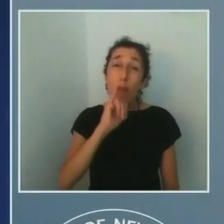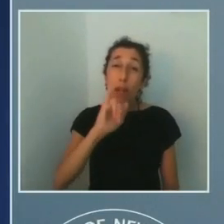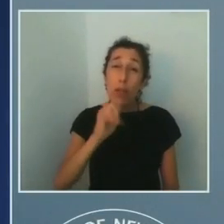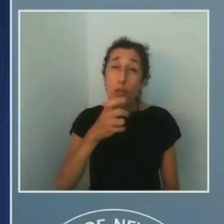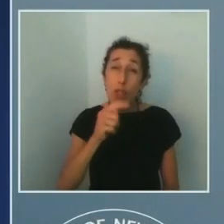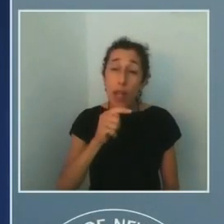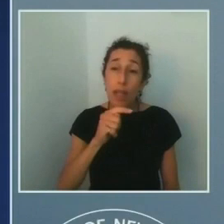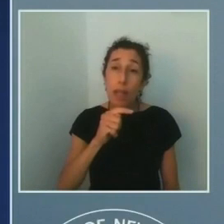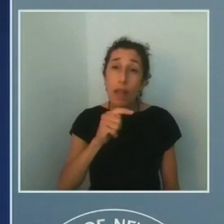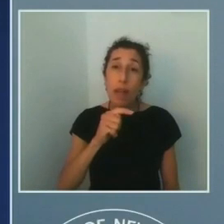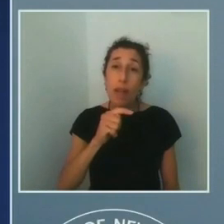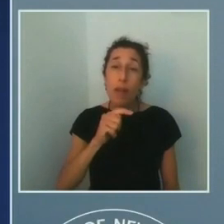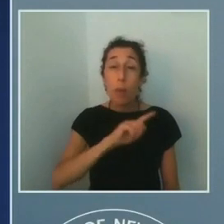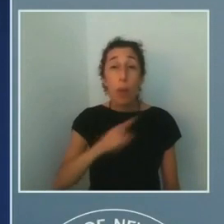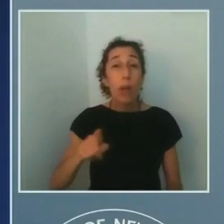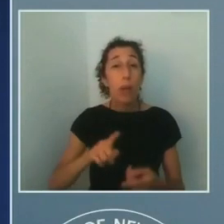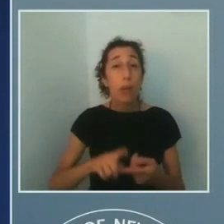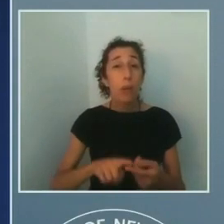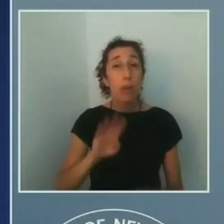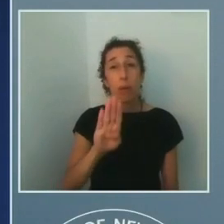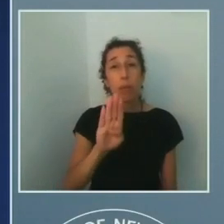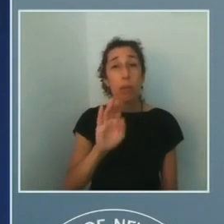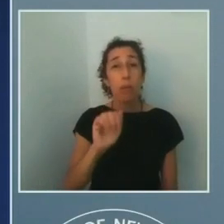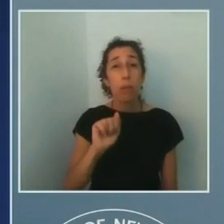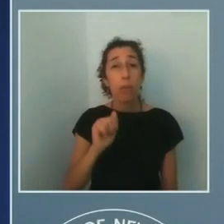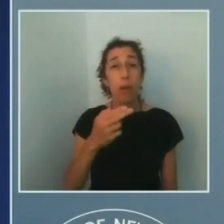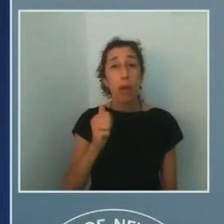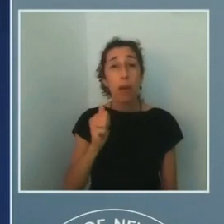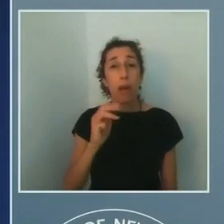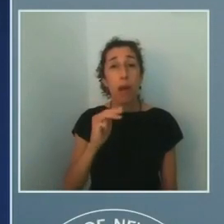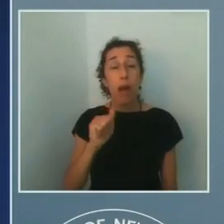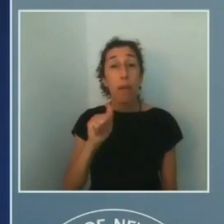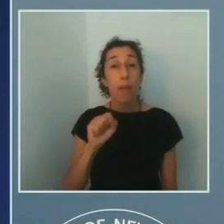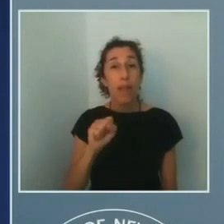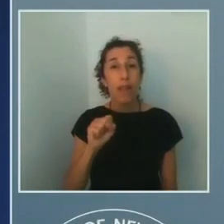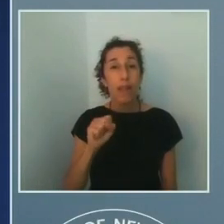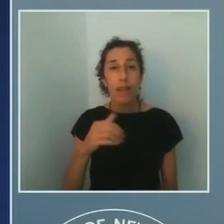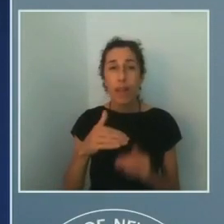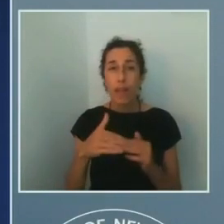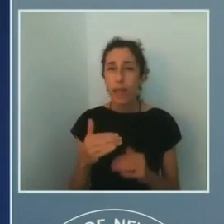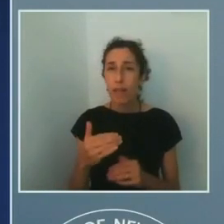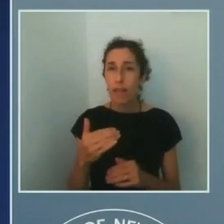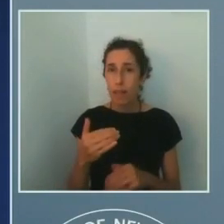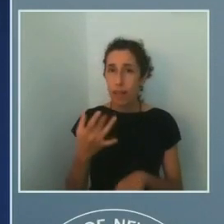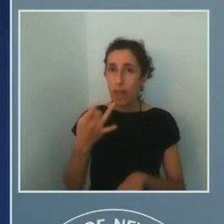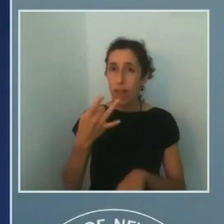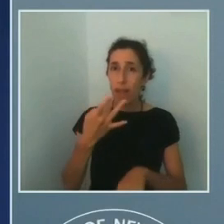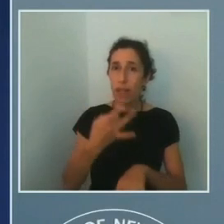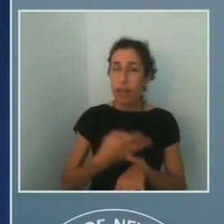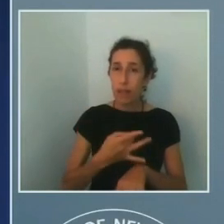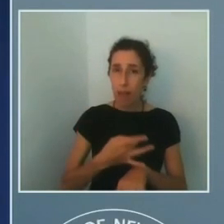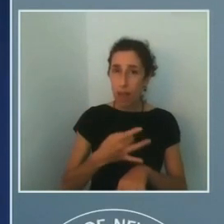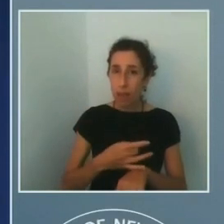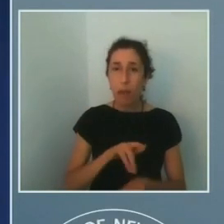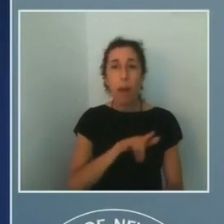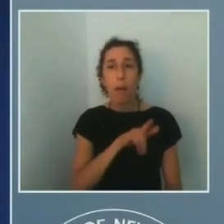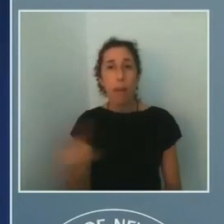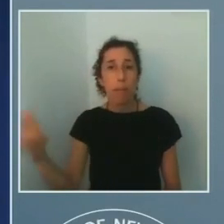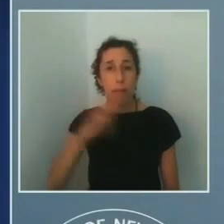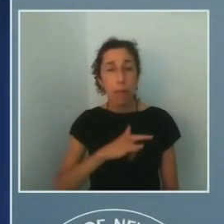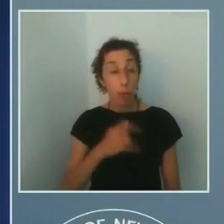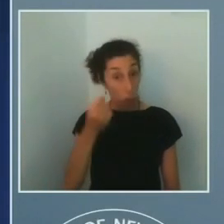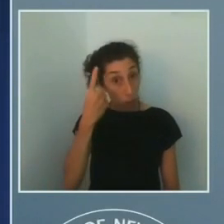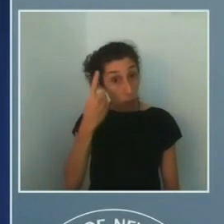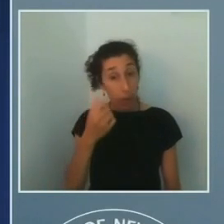Mm-hmm. CBS and legal analyst Rebecca Royfe, thanks so much for jumping on the phone so quickly. We really appreciate